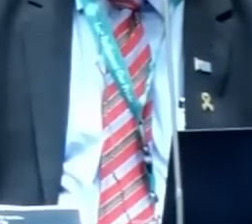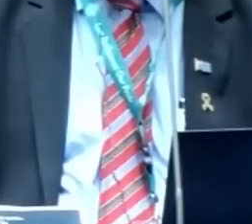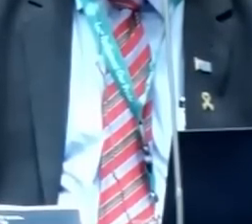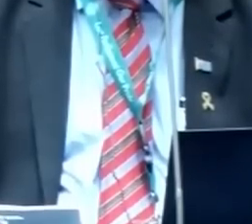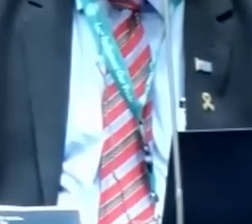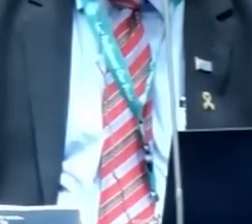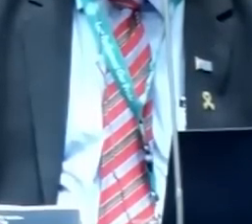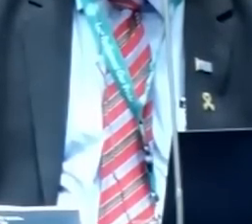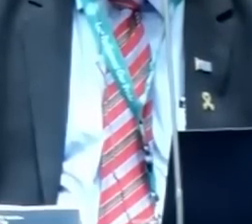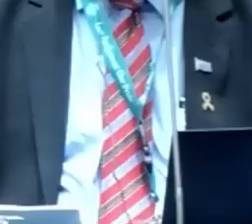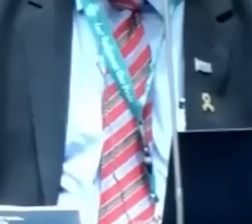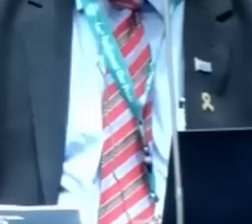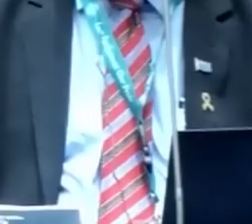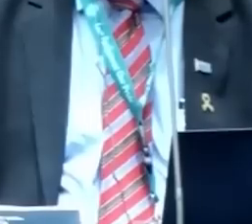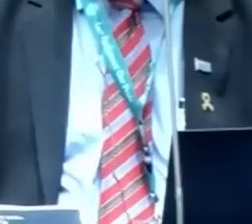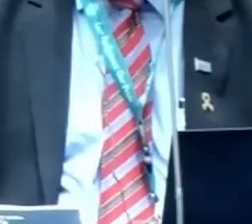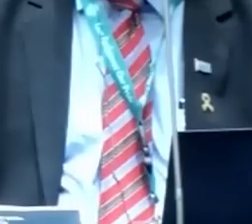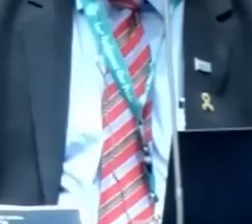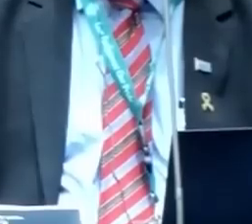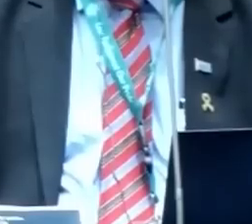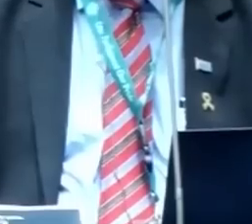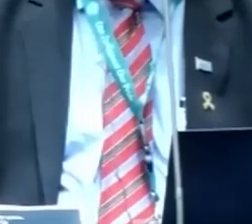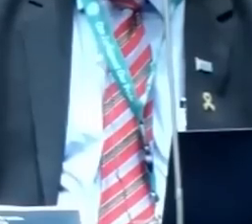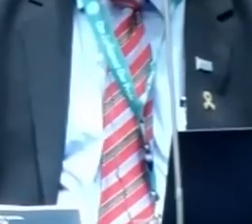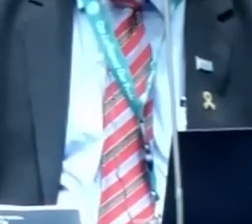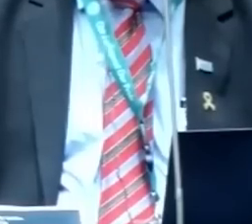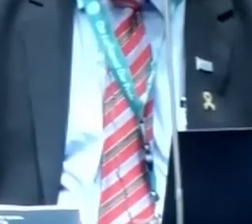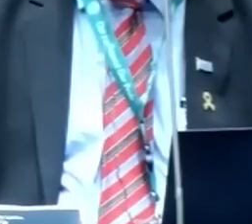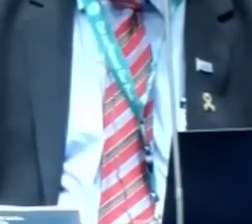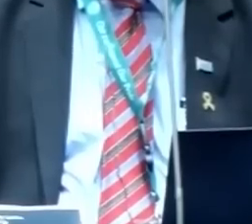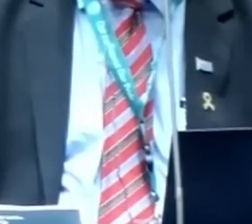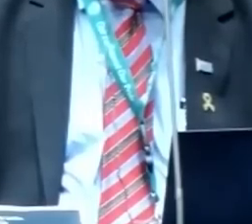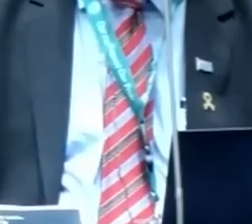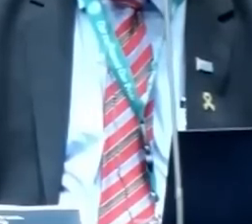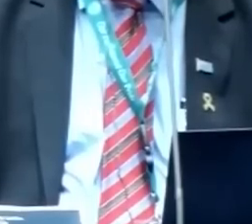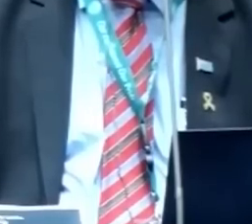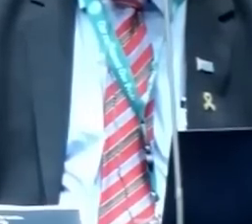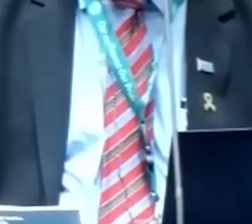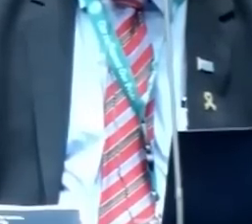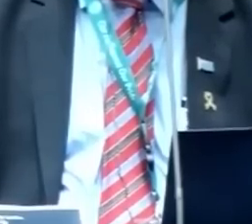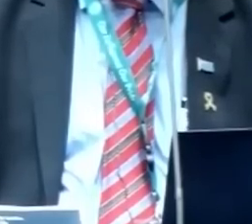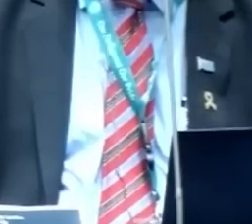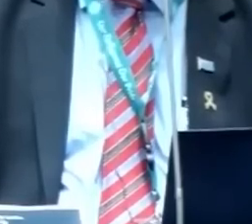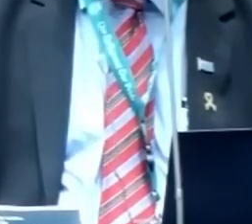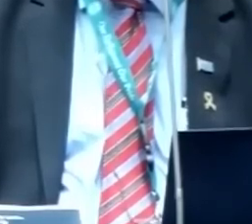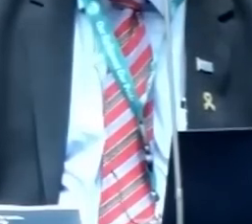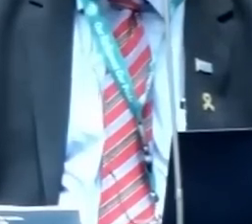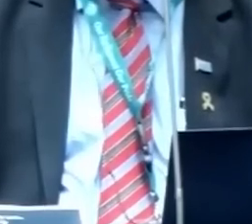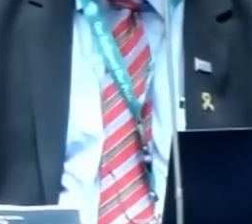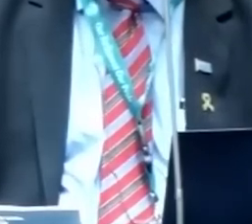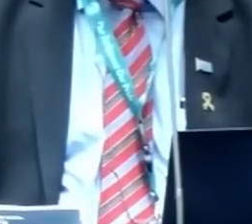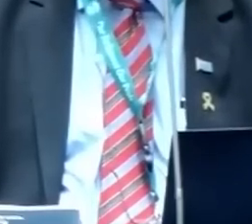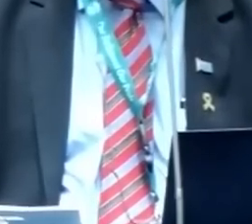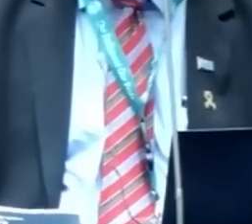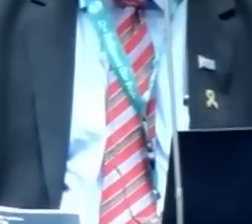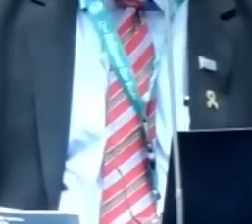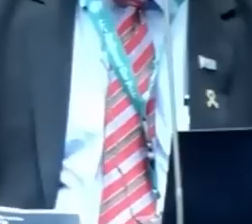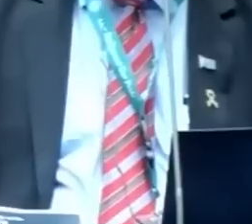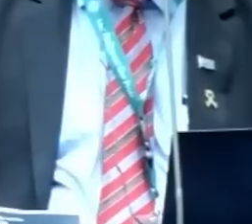brothers and sisters, were called to be free, but do not use your freedom to indulge the flesh. Rather, serve one another humbly in